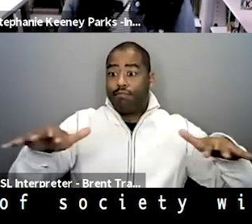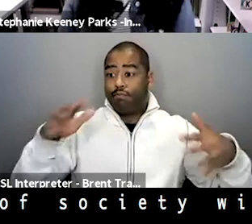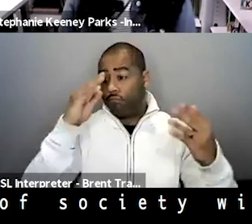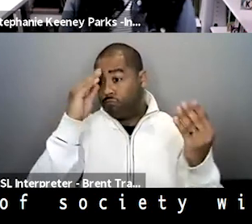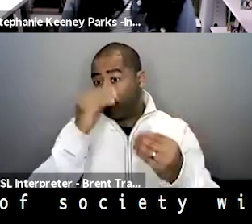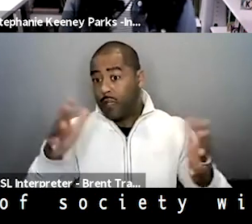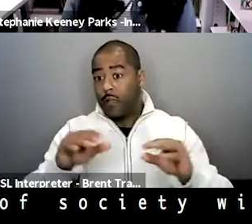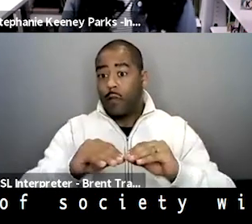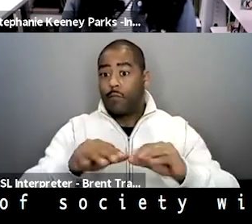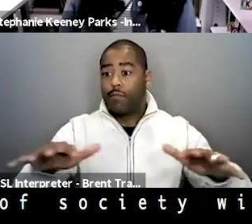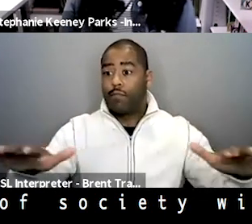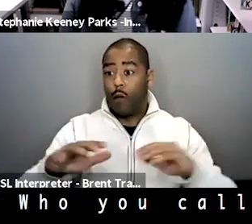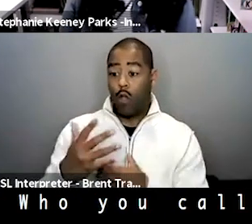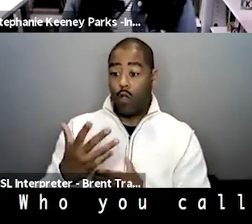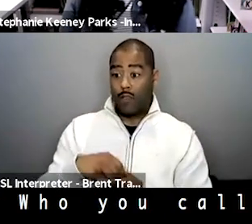society with it.